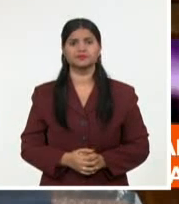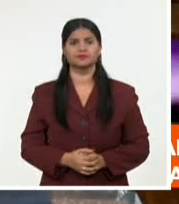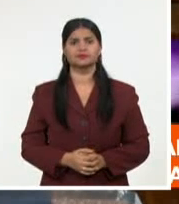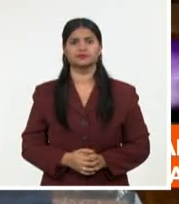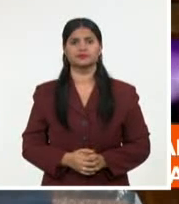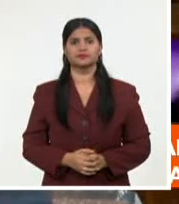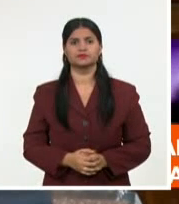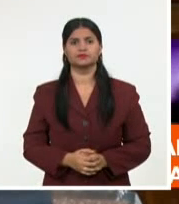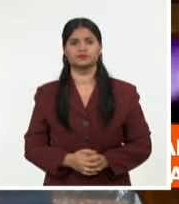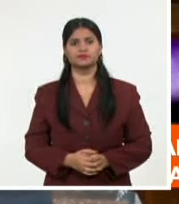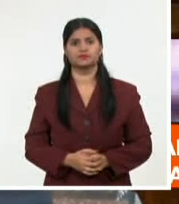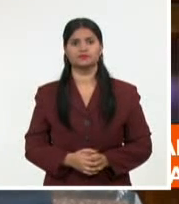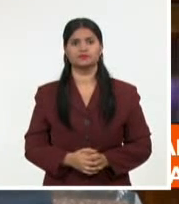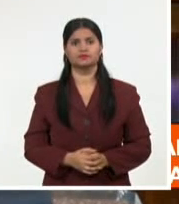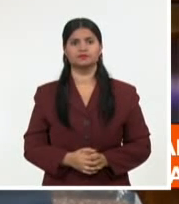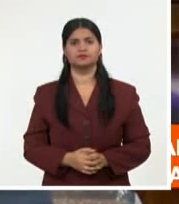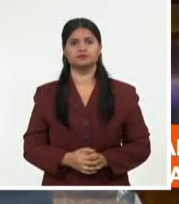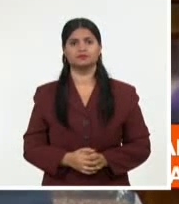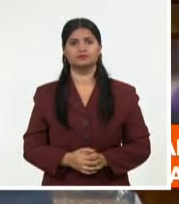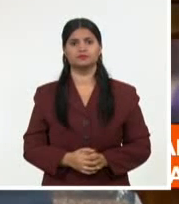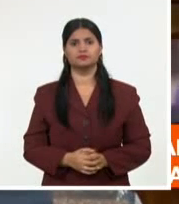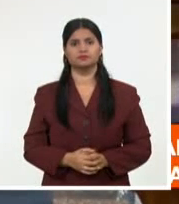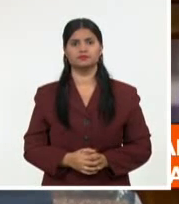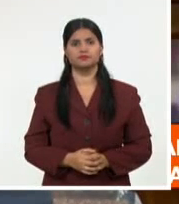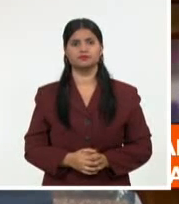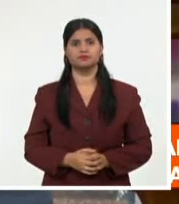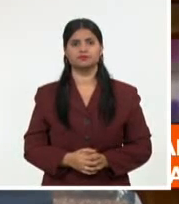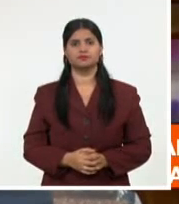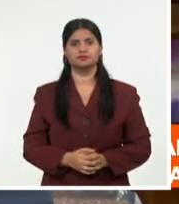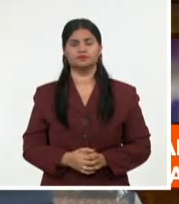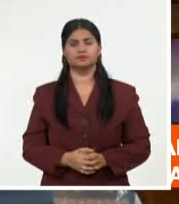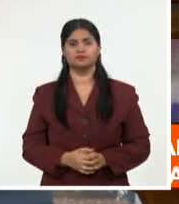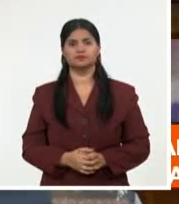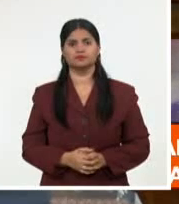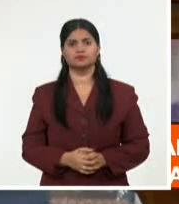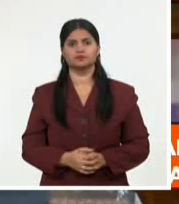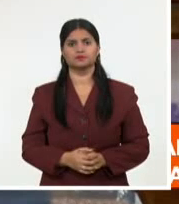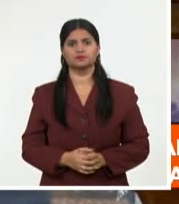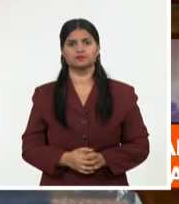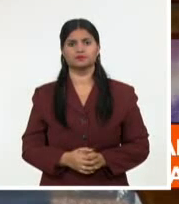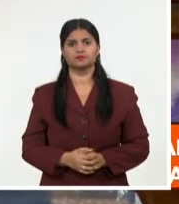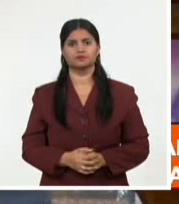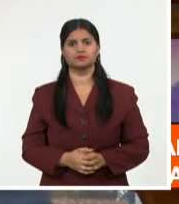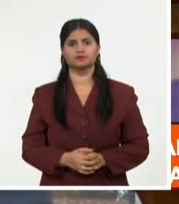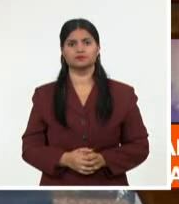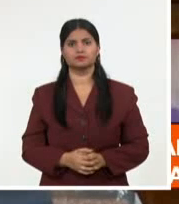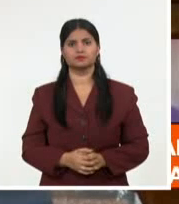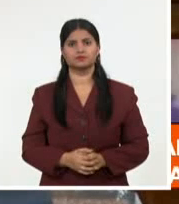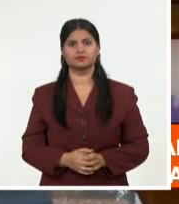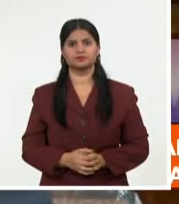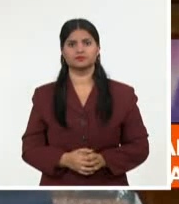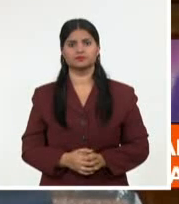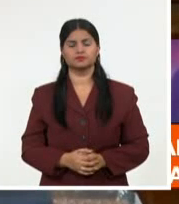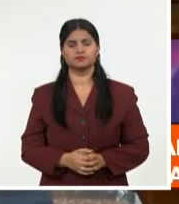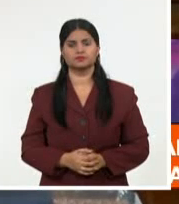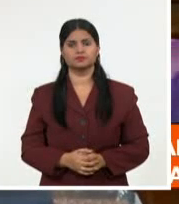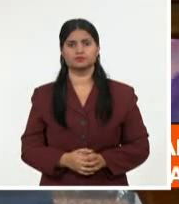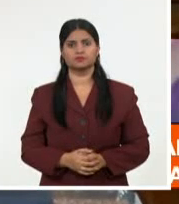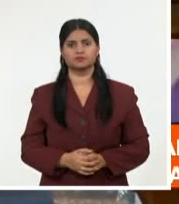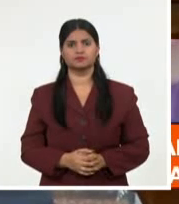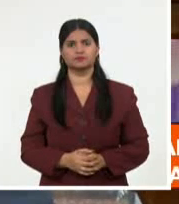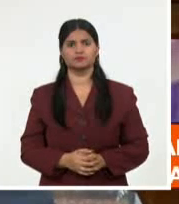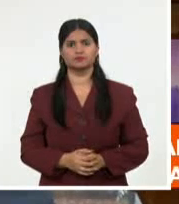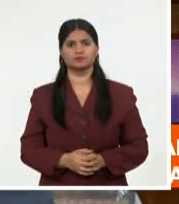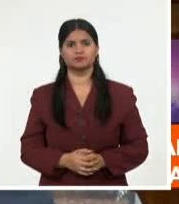healthcare sector. We also have engineers who work shoulder to shoulder with the St. Vincentian counterparts in the